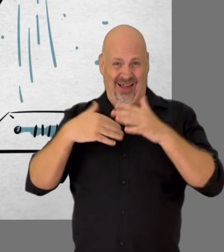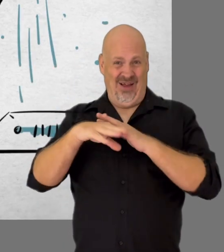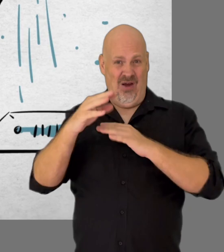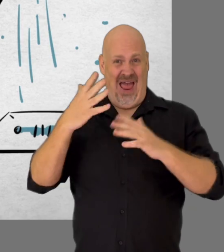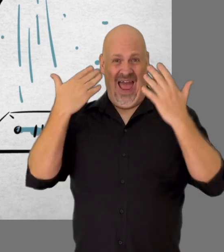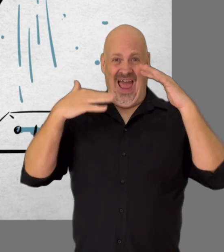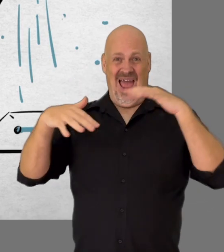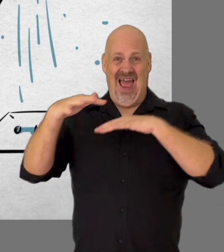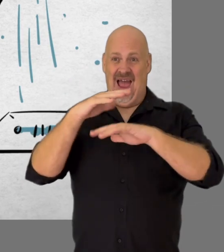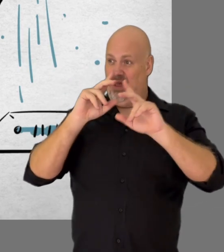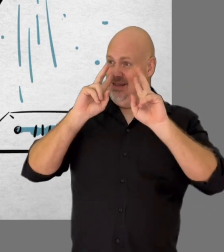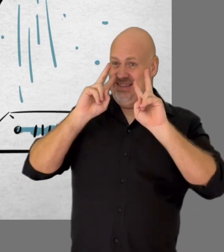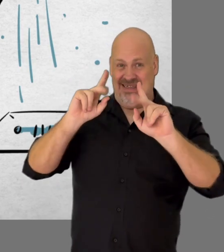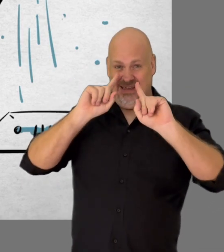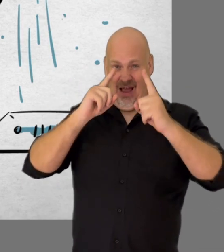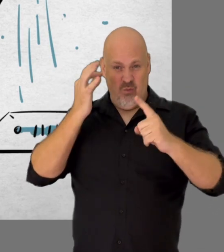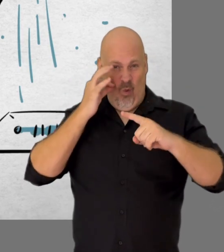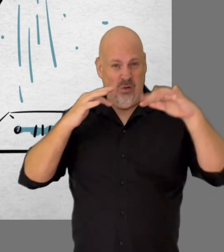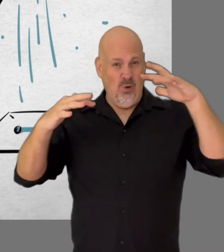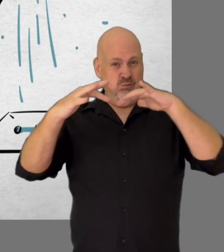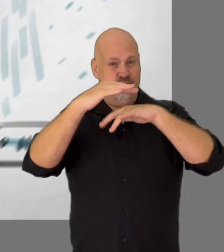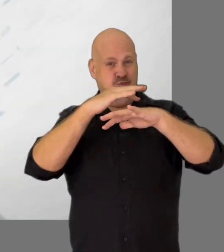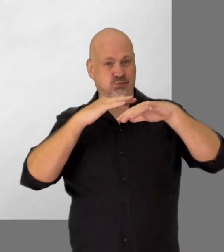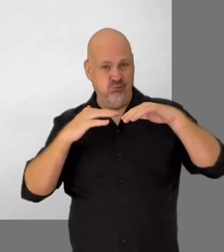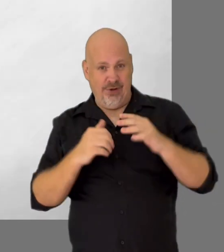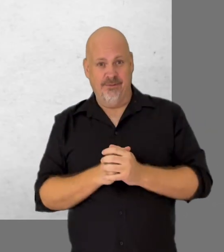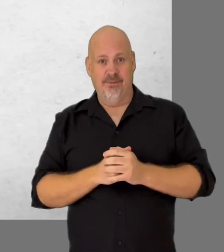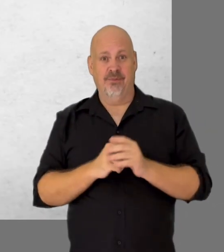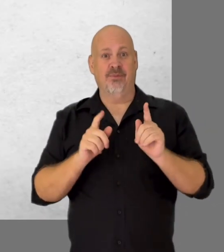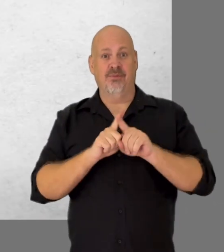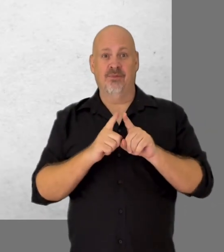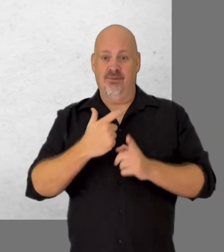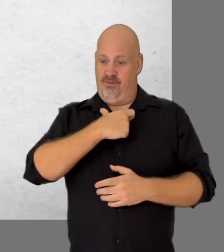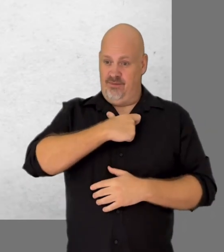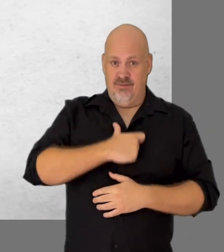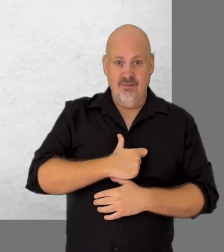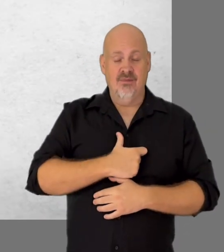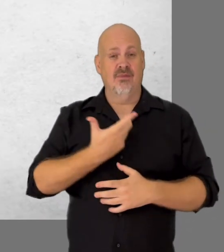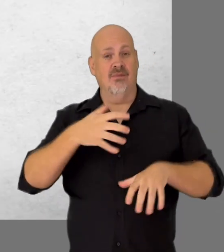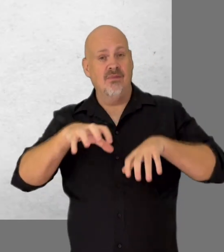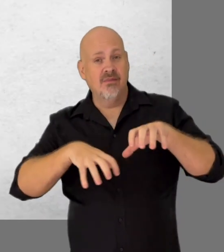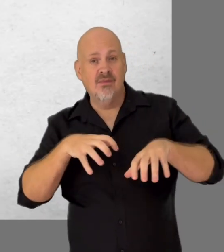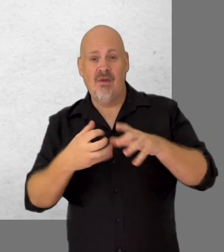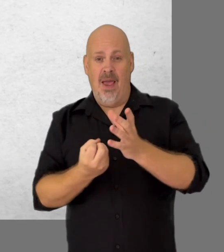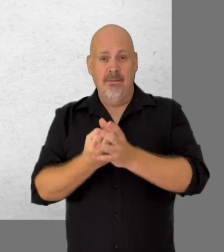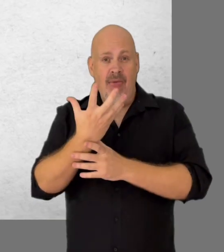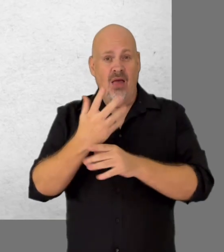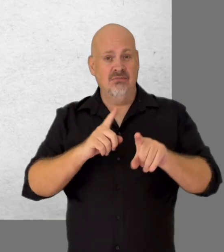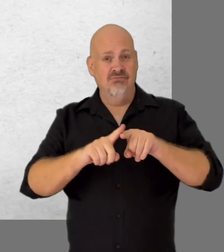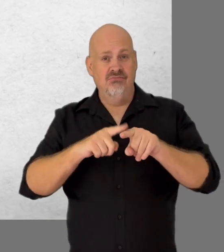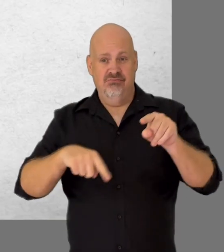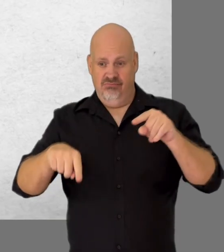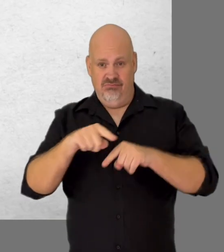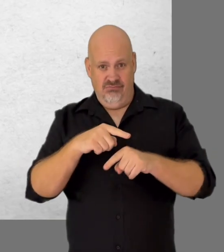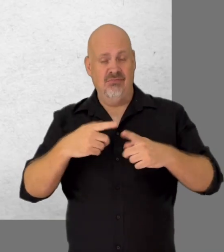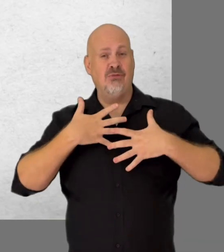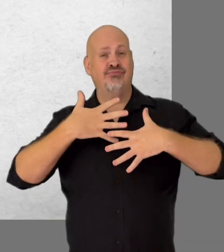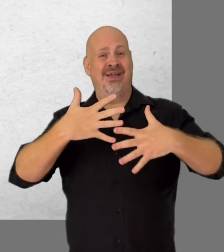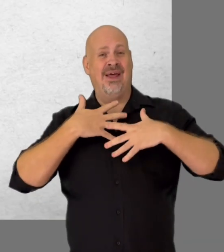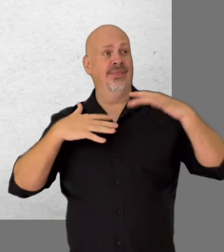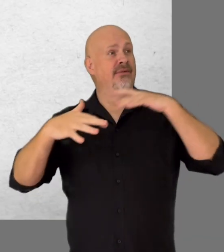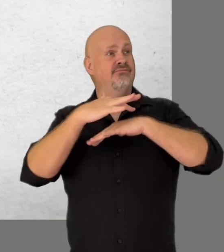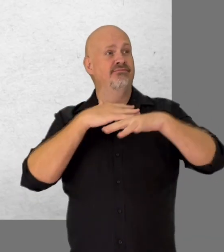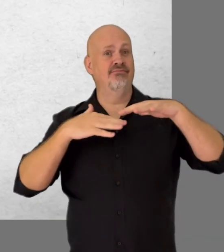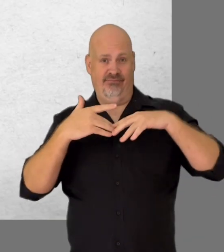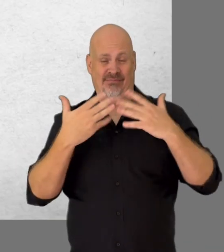so visible water vapour. Next, we have the organisms within the home: human, animal and